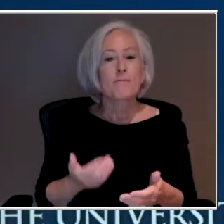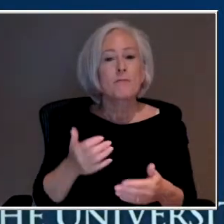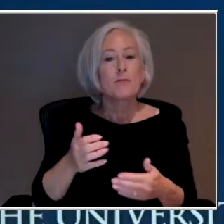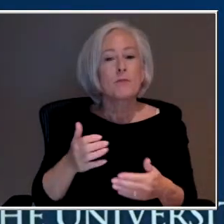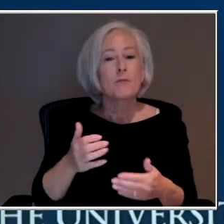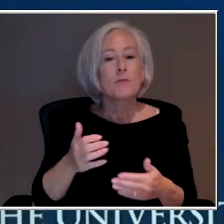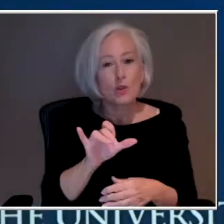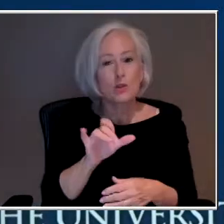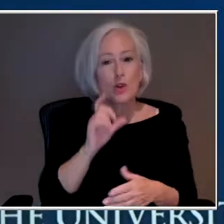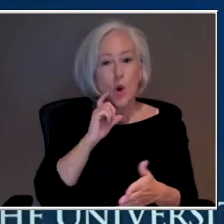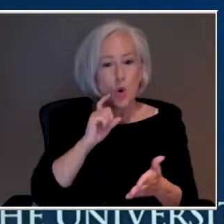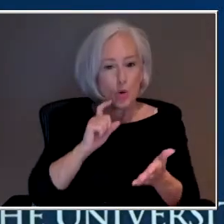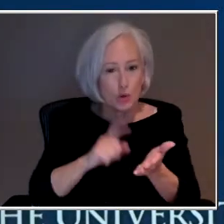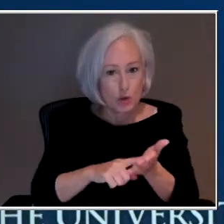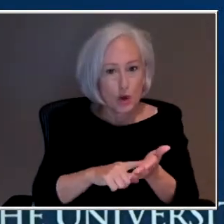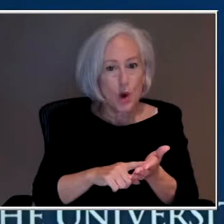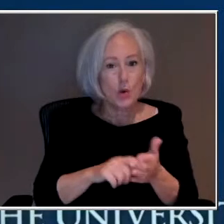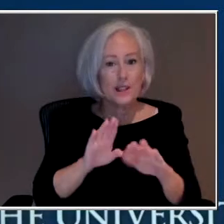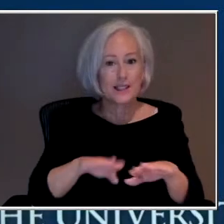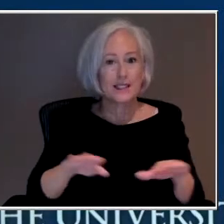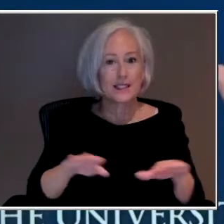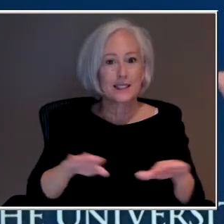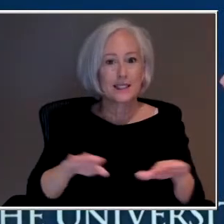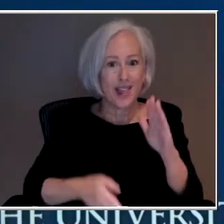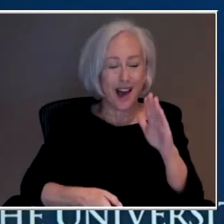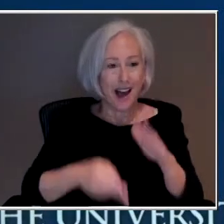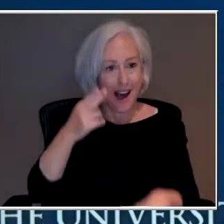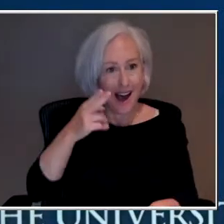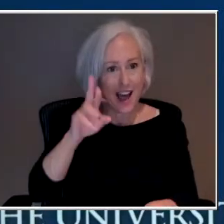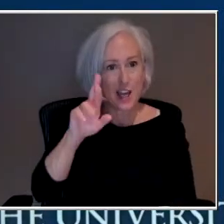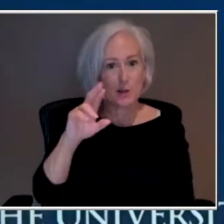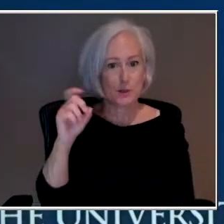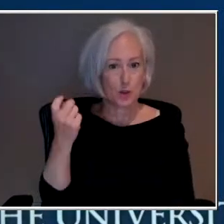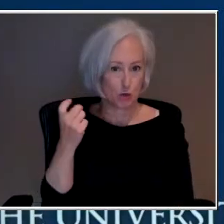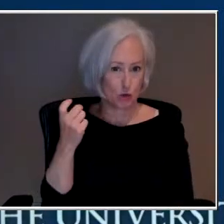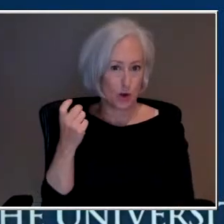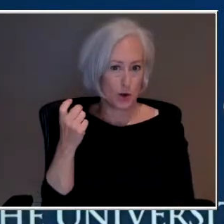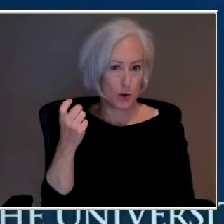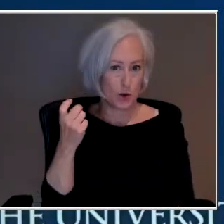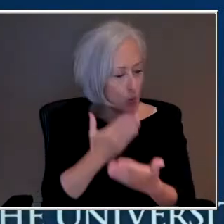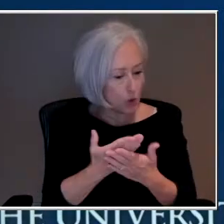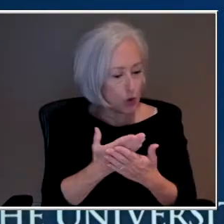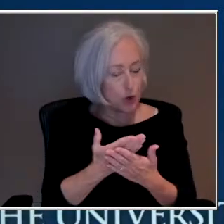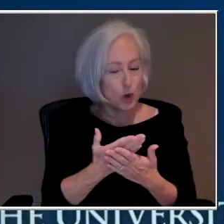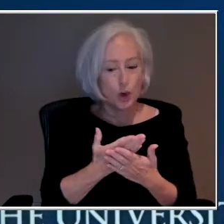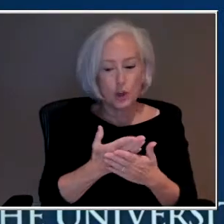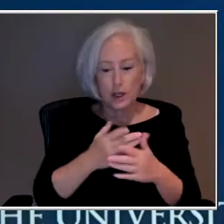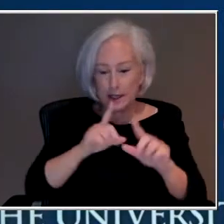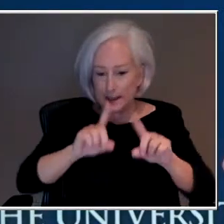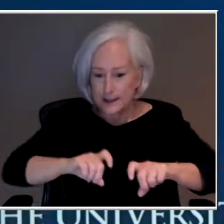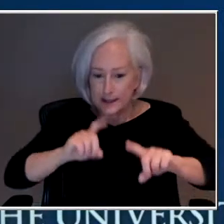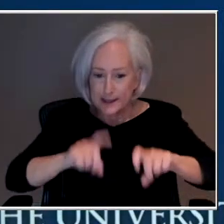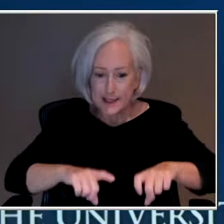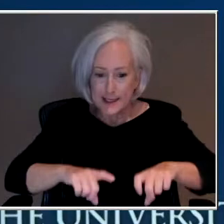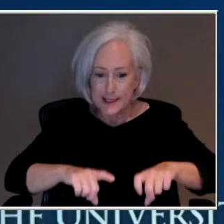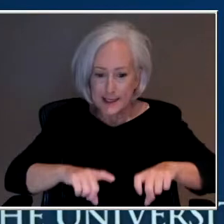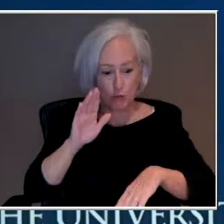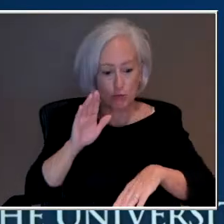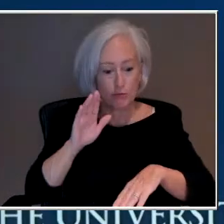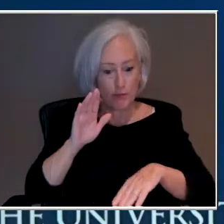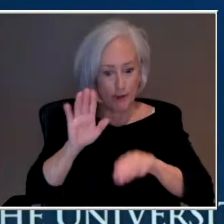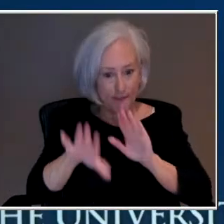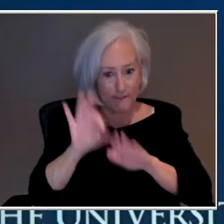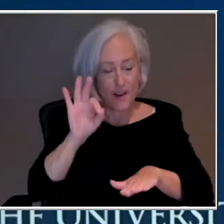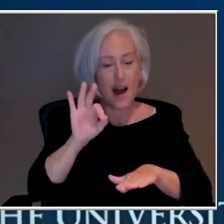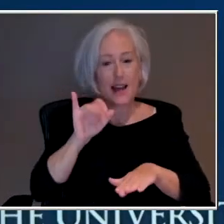need for glasses. And so it is a great, again, screening tool to flag kids who may need more intensive